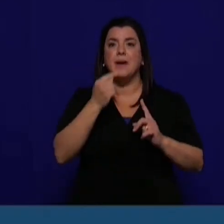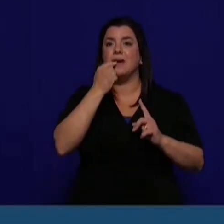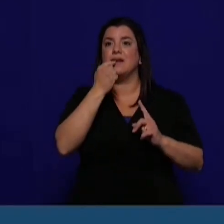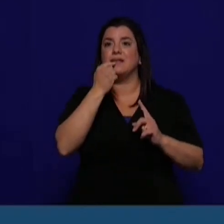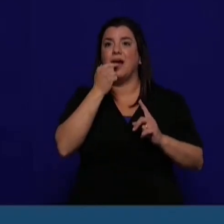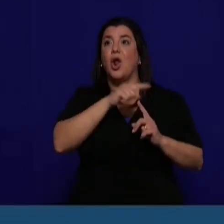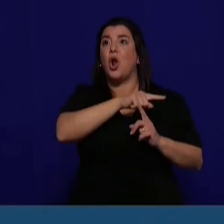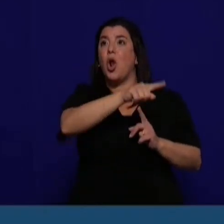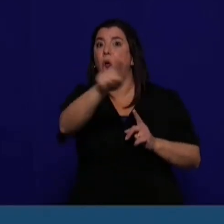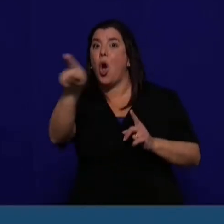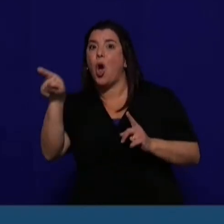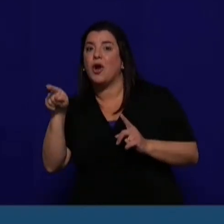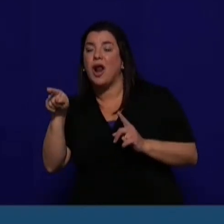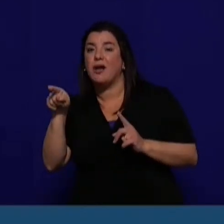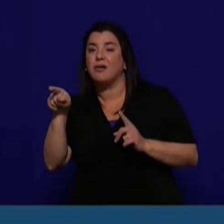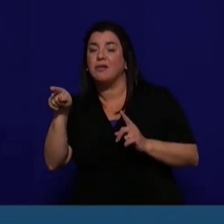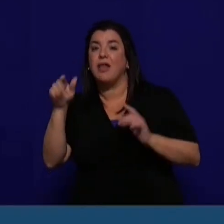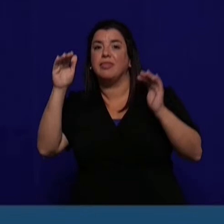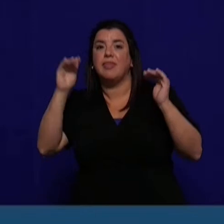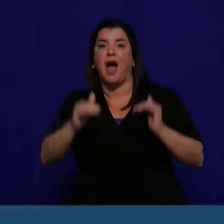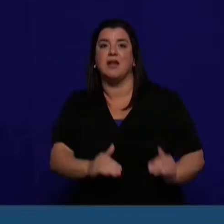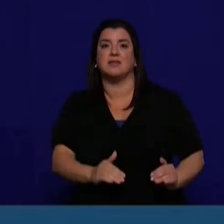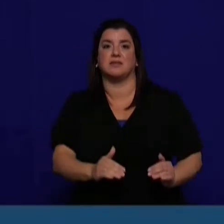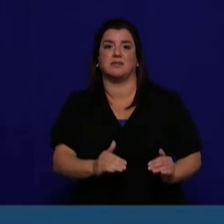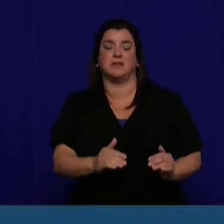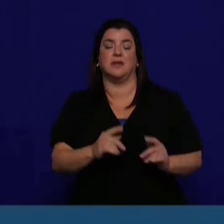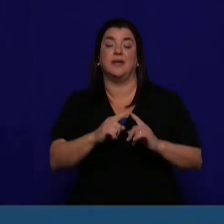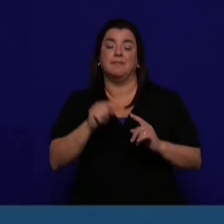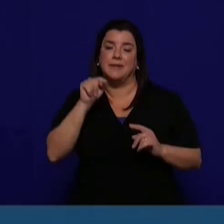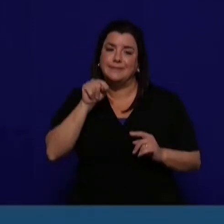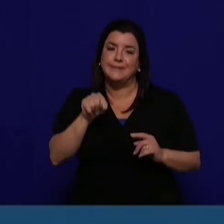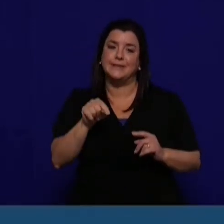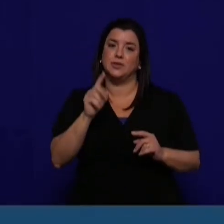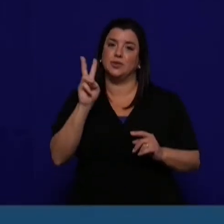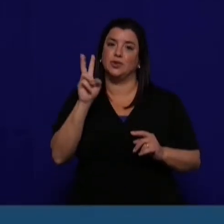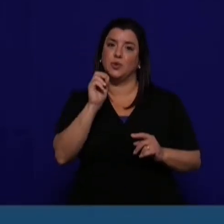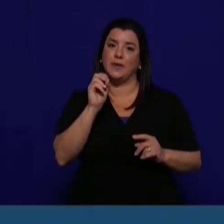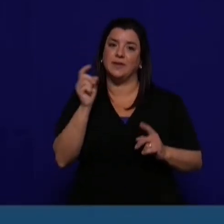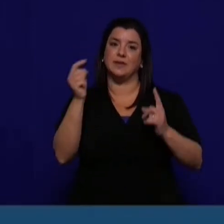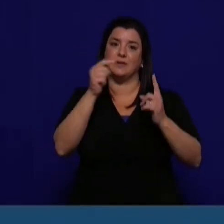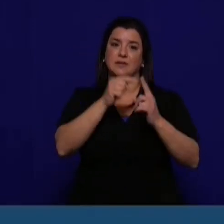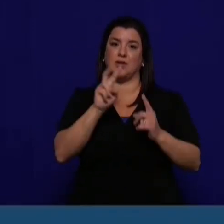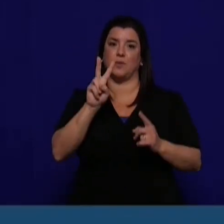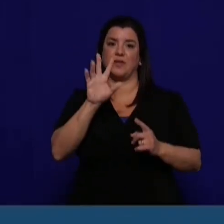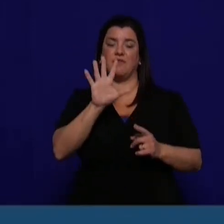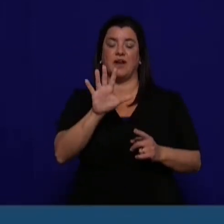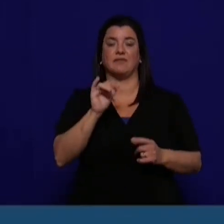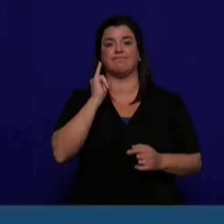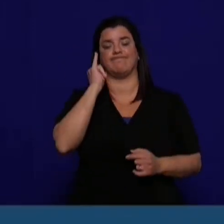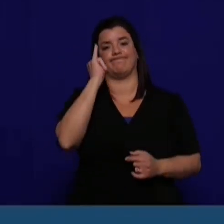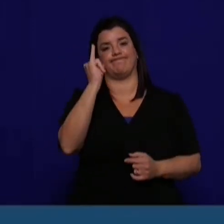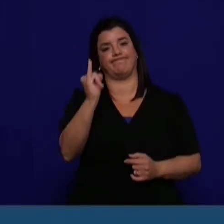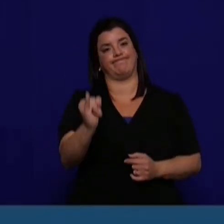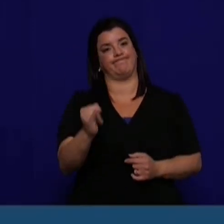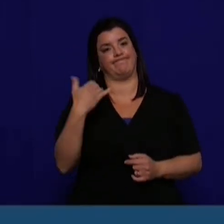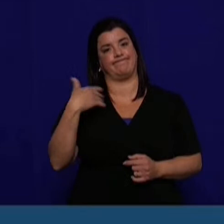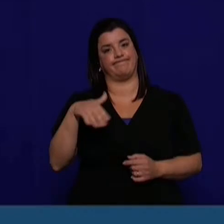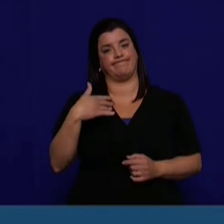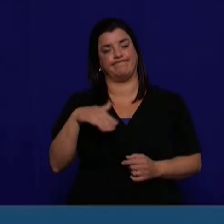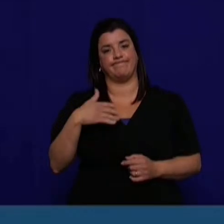każijiet. Allura iktar kawtela f'kulħadd però iktar din l-età. Fatti l-average age tal-każijiet ġodda niżel